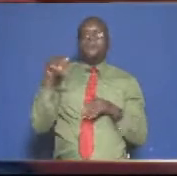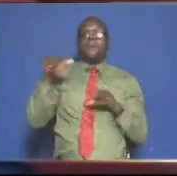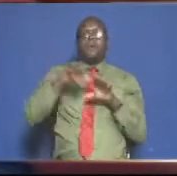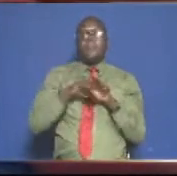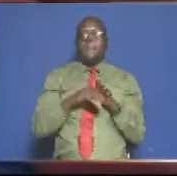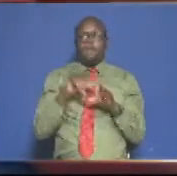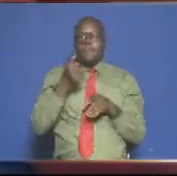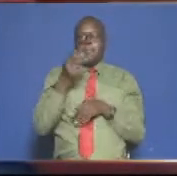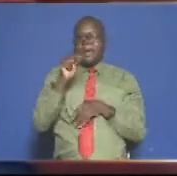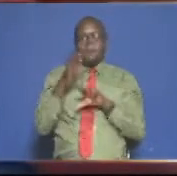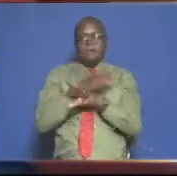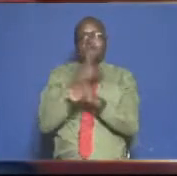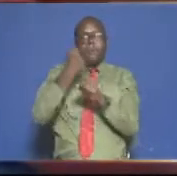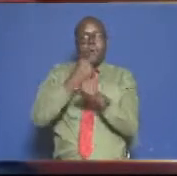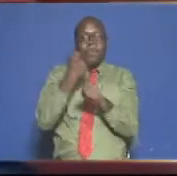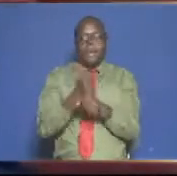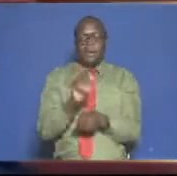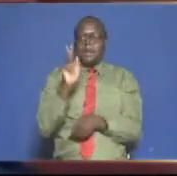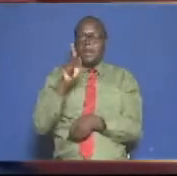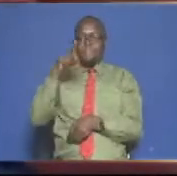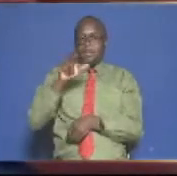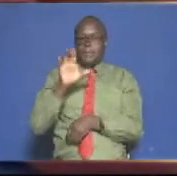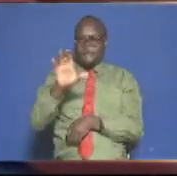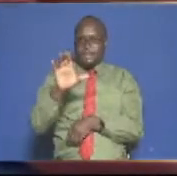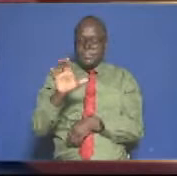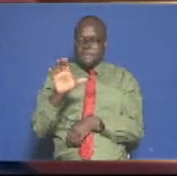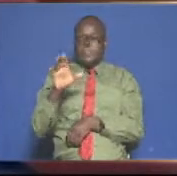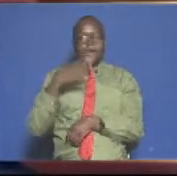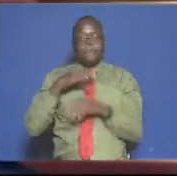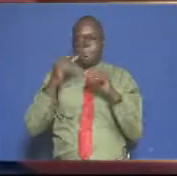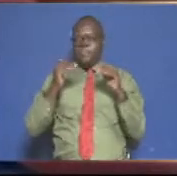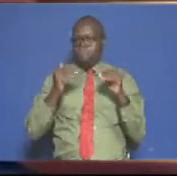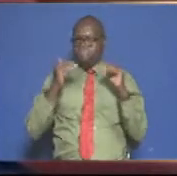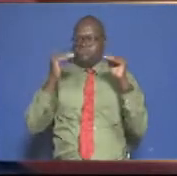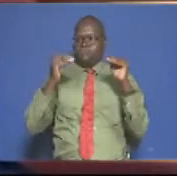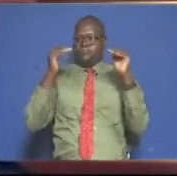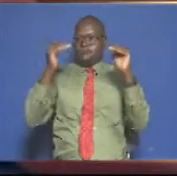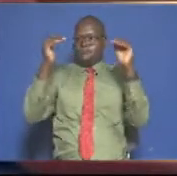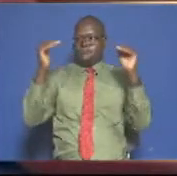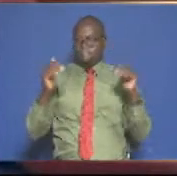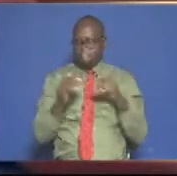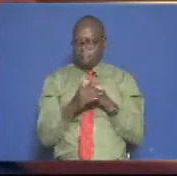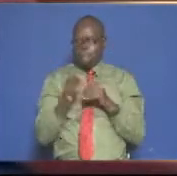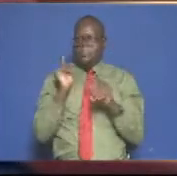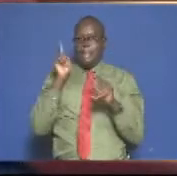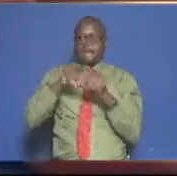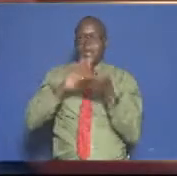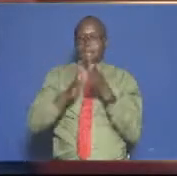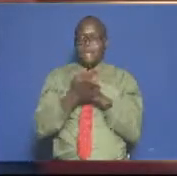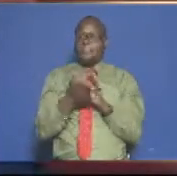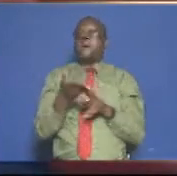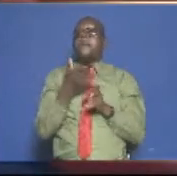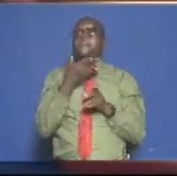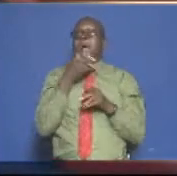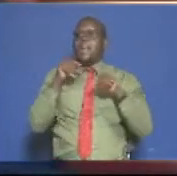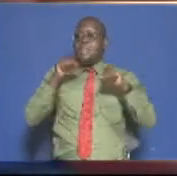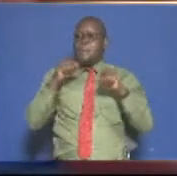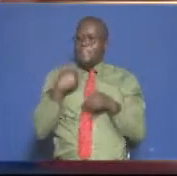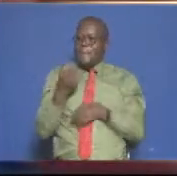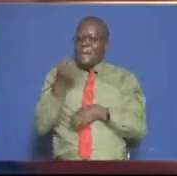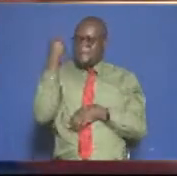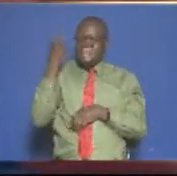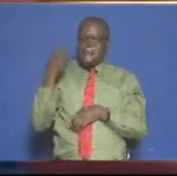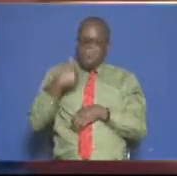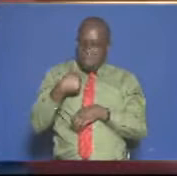in KPLC. You know, those who climb the poles until he became a big man. So he understands what I'm talking